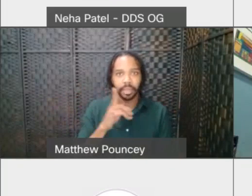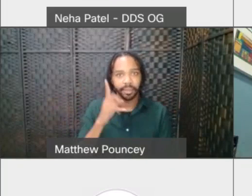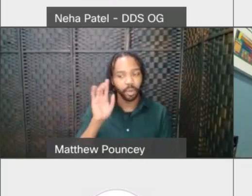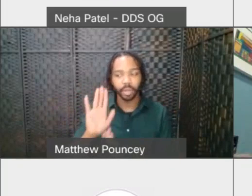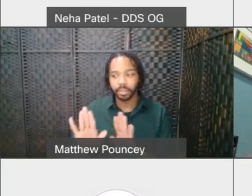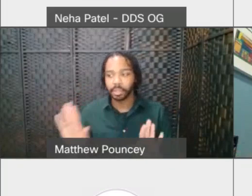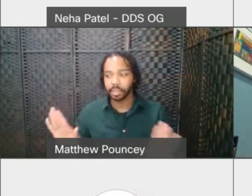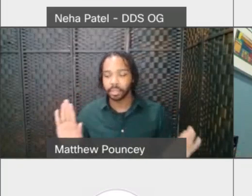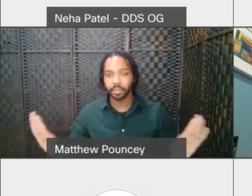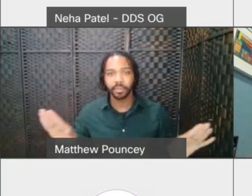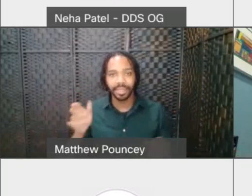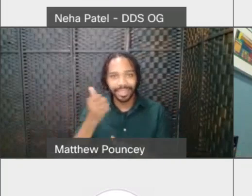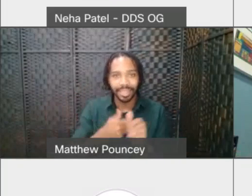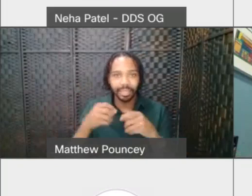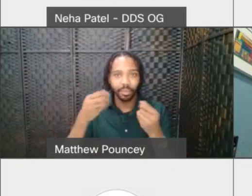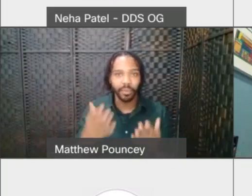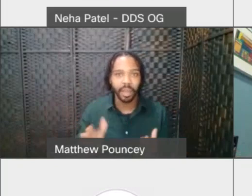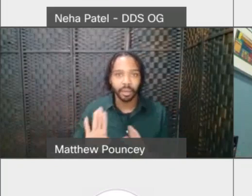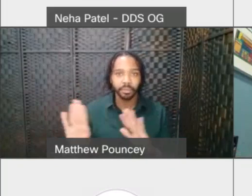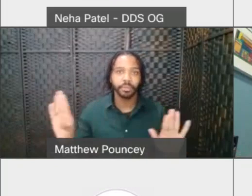individual provider's requirements are.